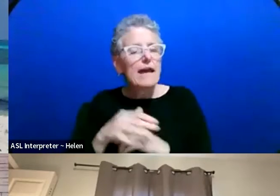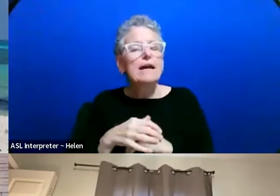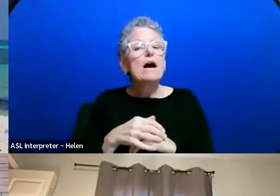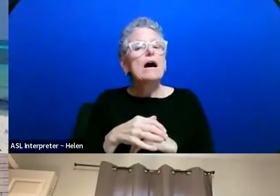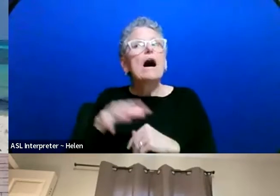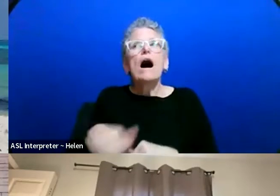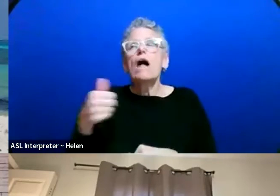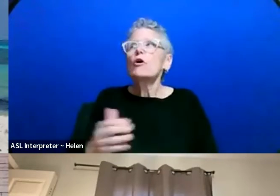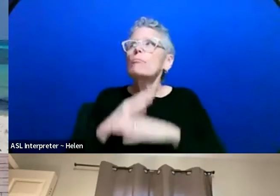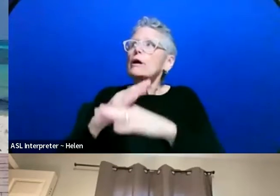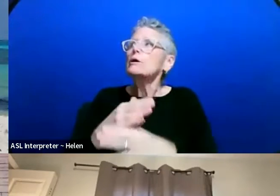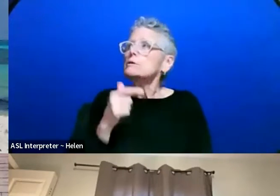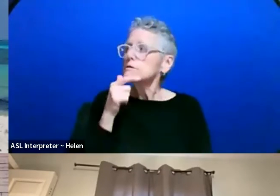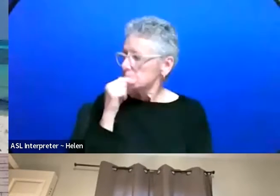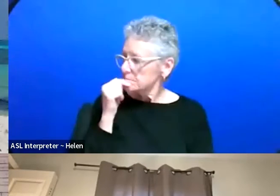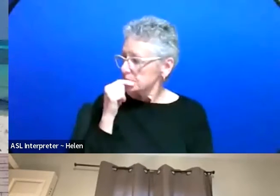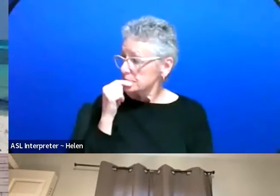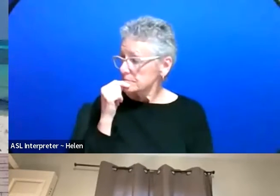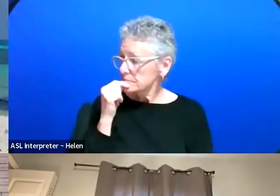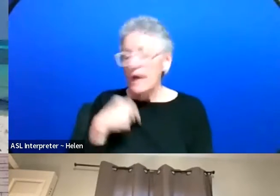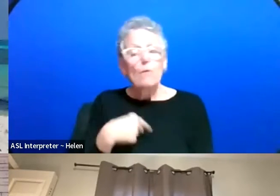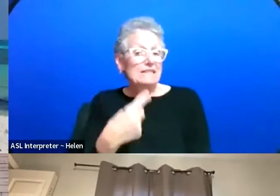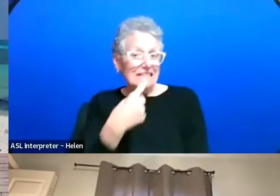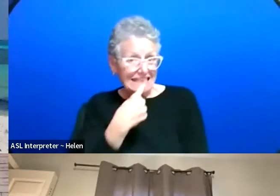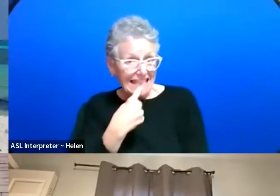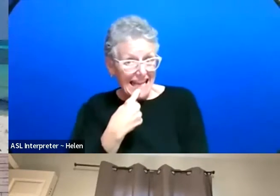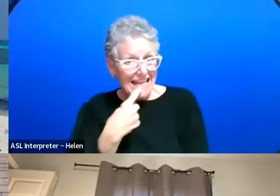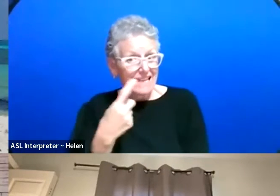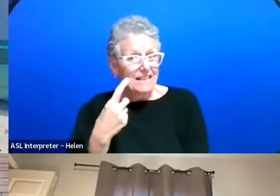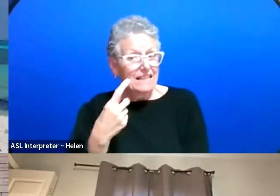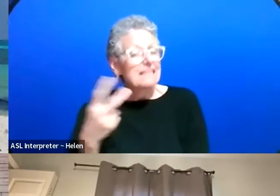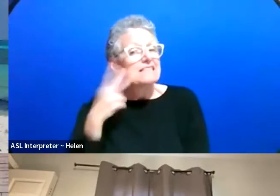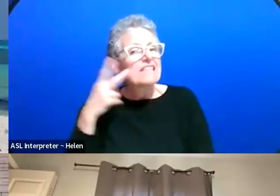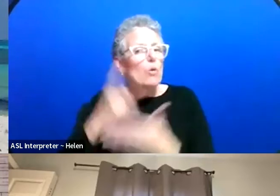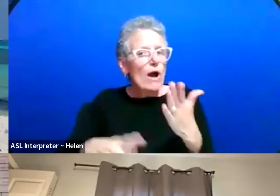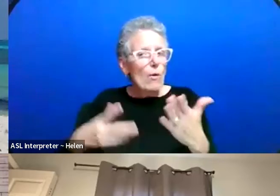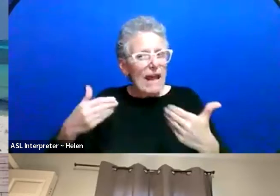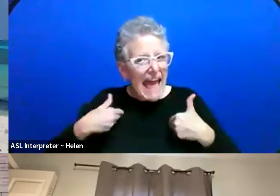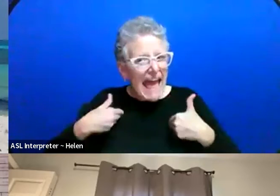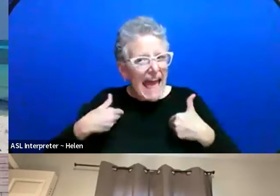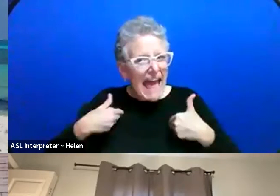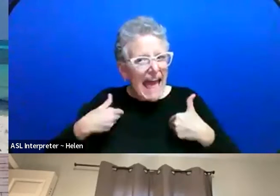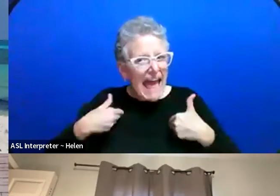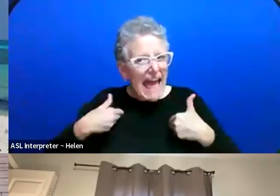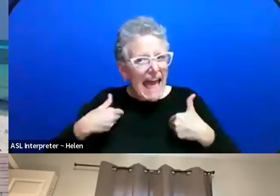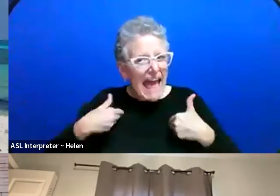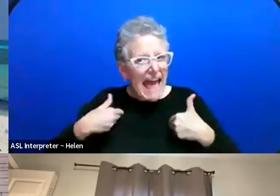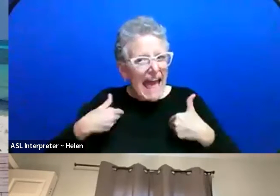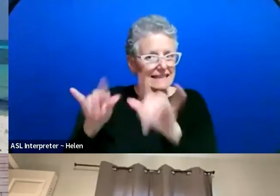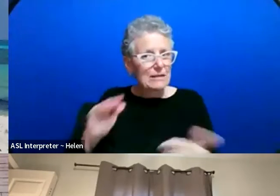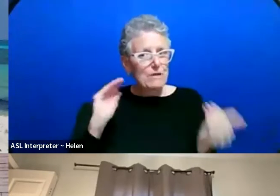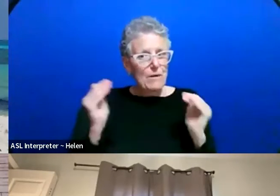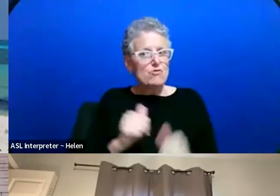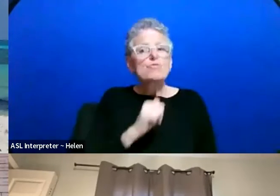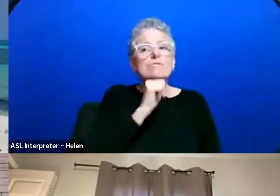other barriers, I would say having, seen what's, available through the VA system versus